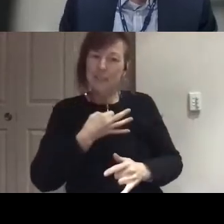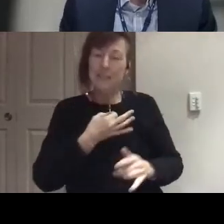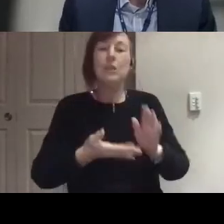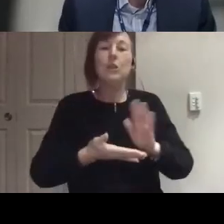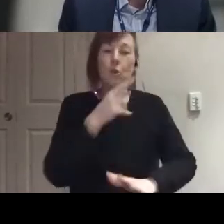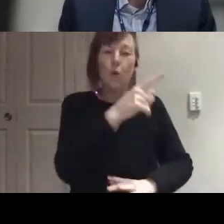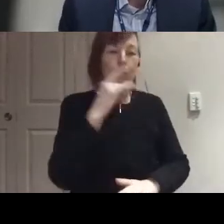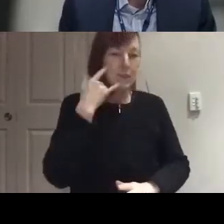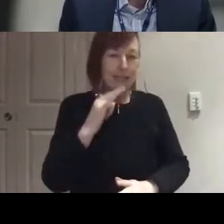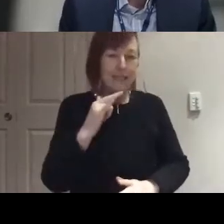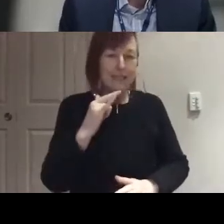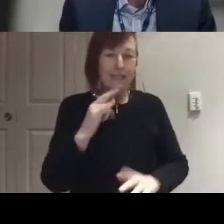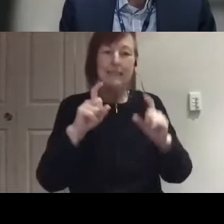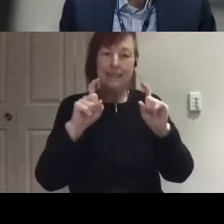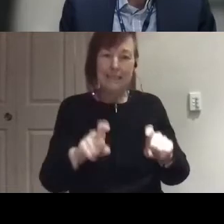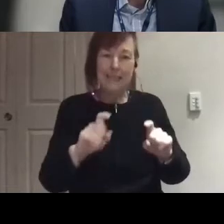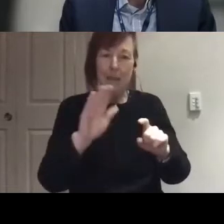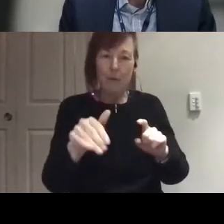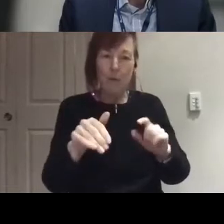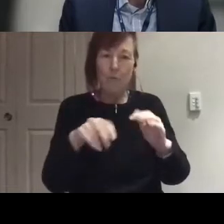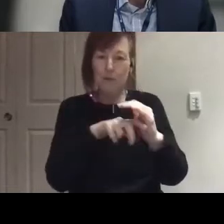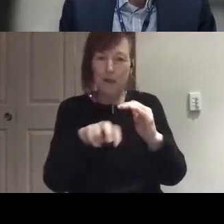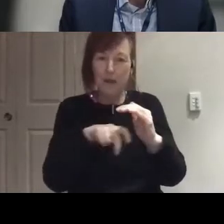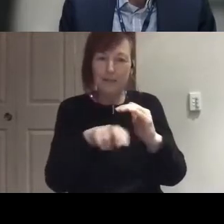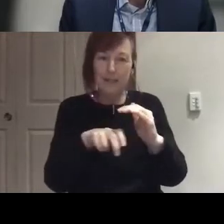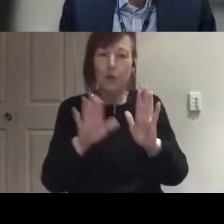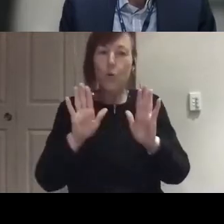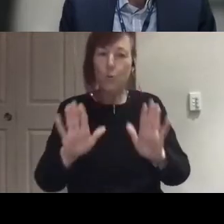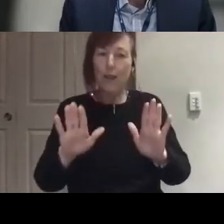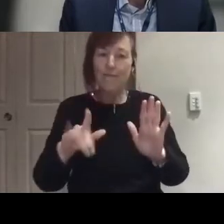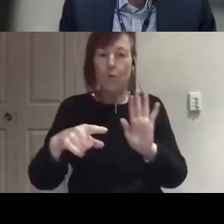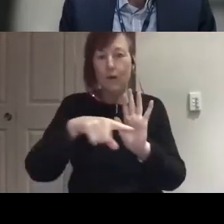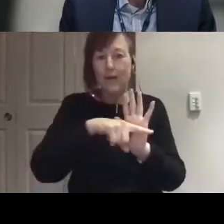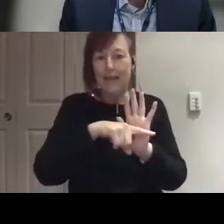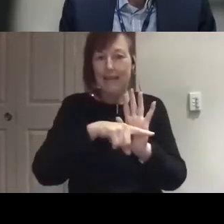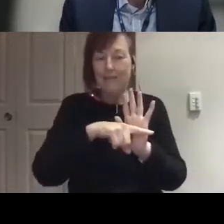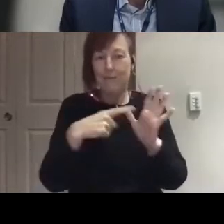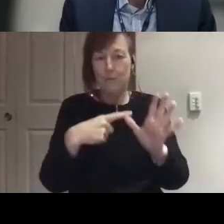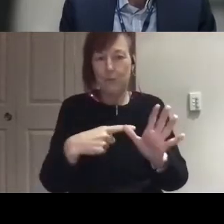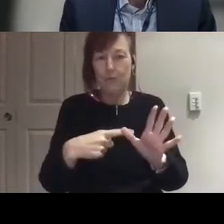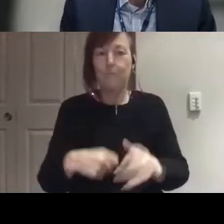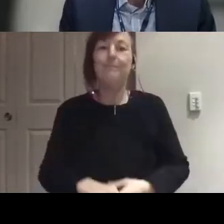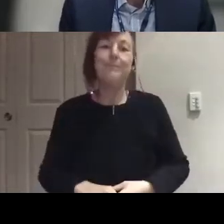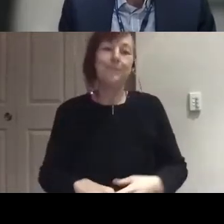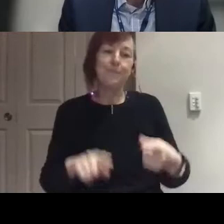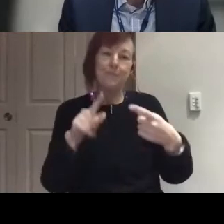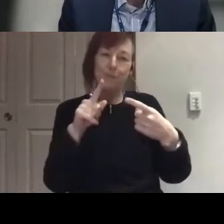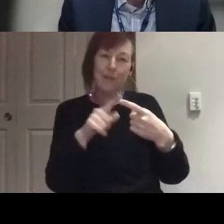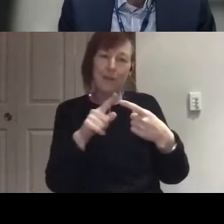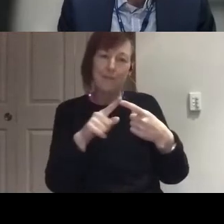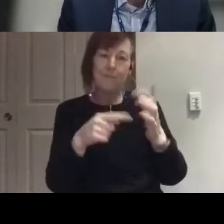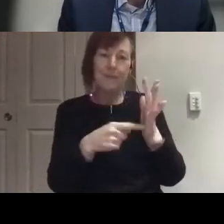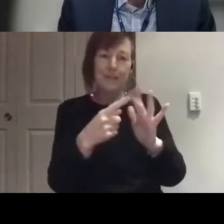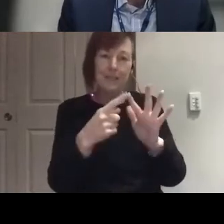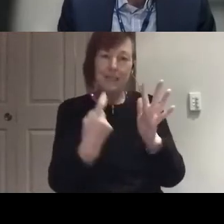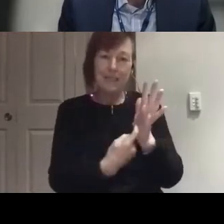And generally you're free after that. Tier 1 is the more difficult one to live through. That means you